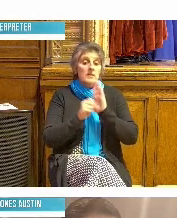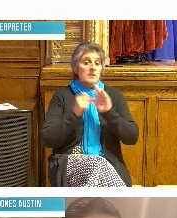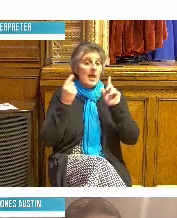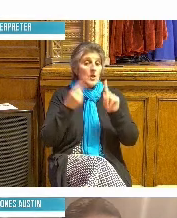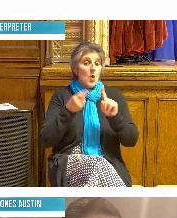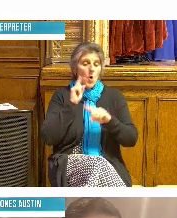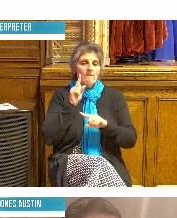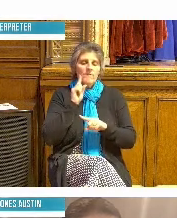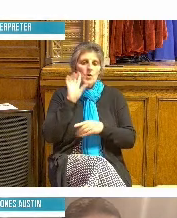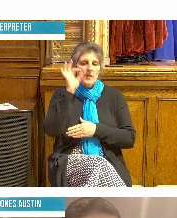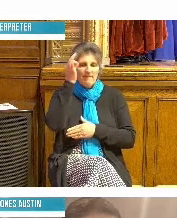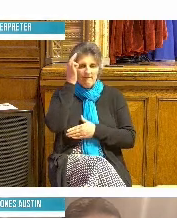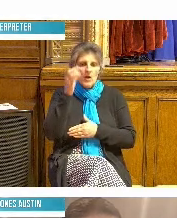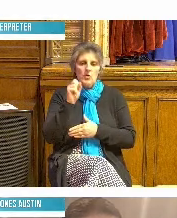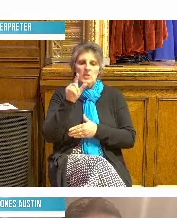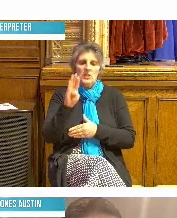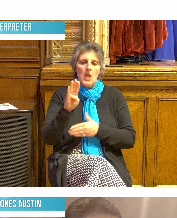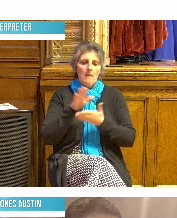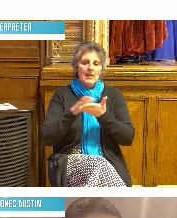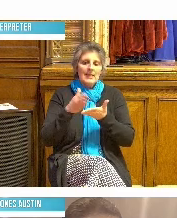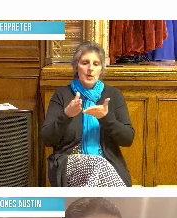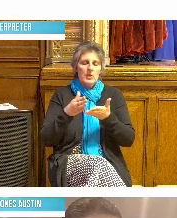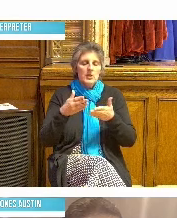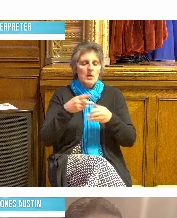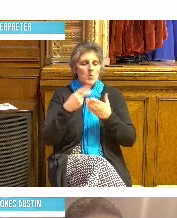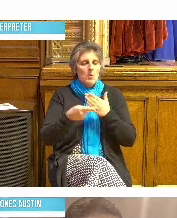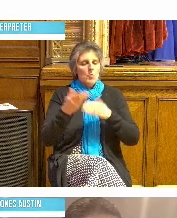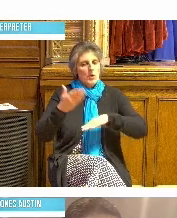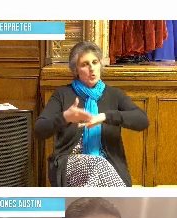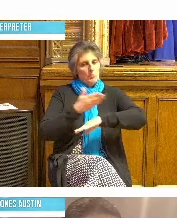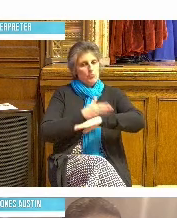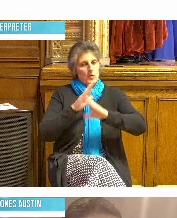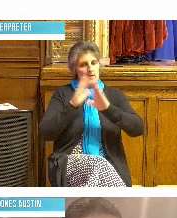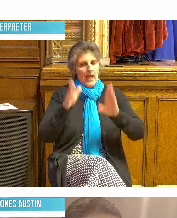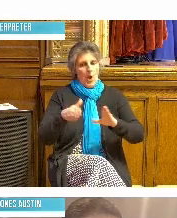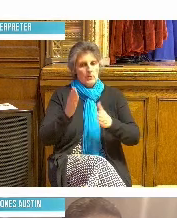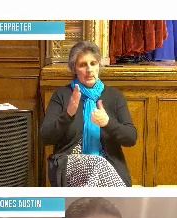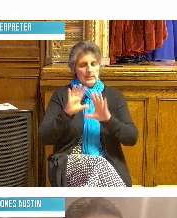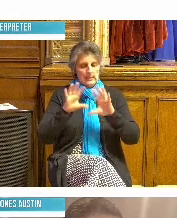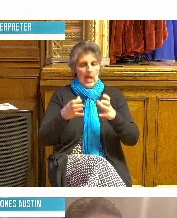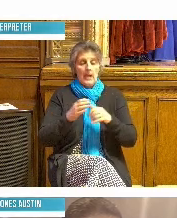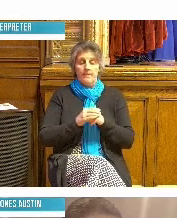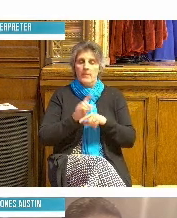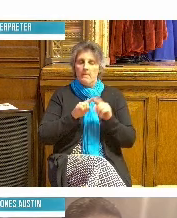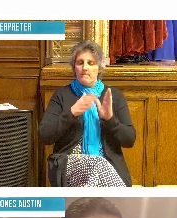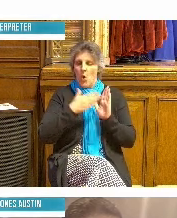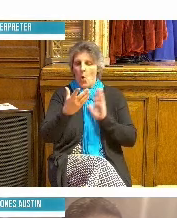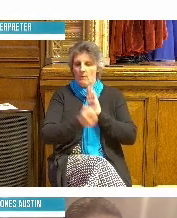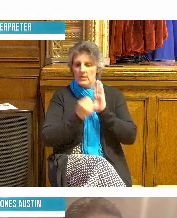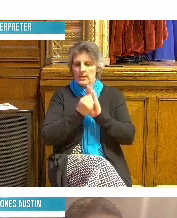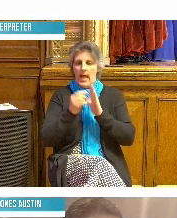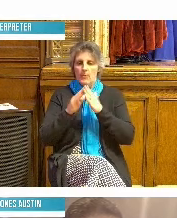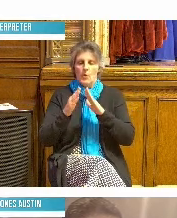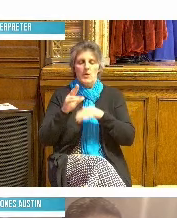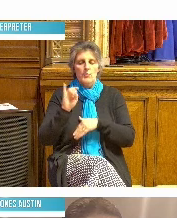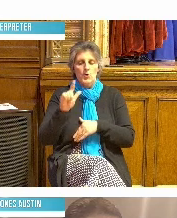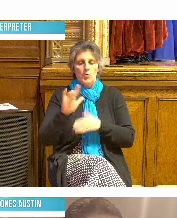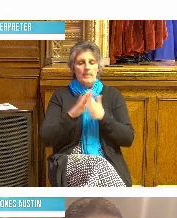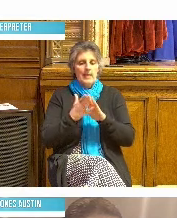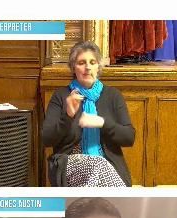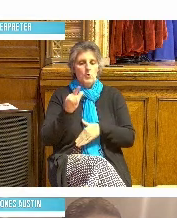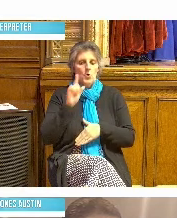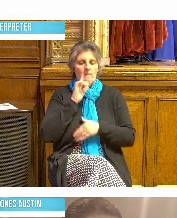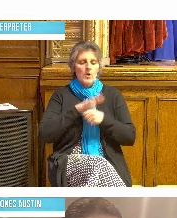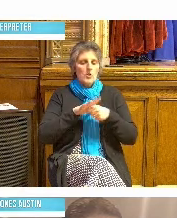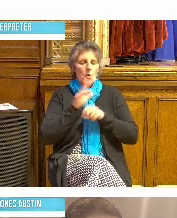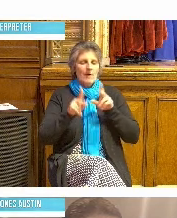federal slum clearance program was to improve the nation's housing stock. But over time, urban renewal became a tool for local